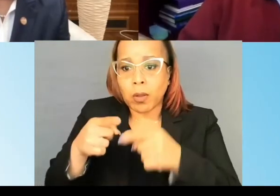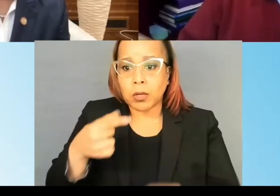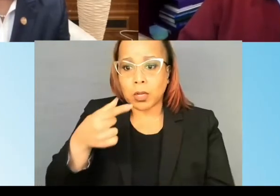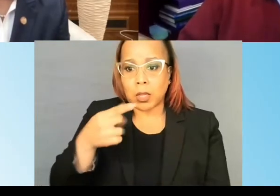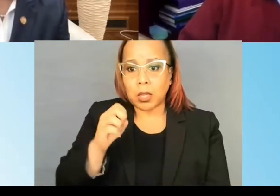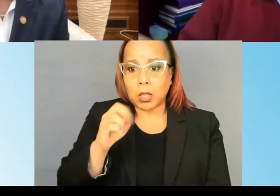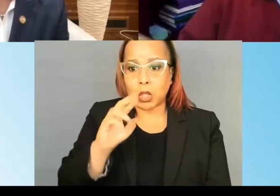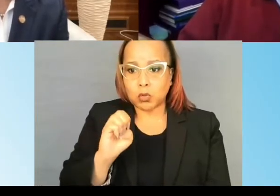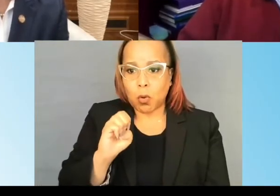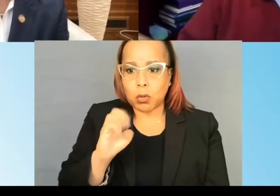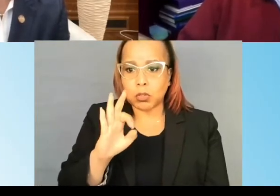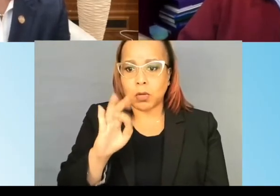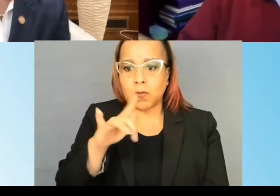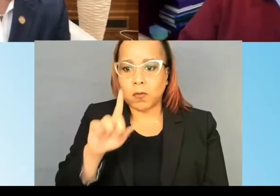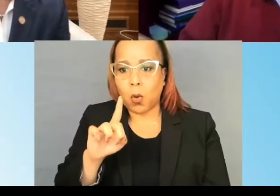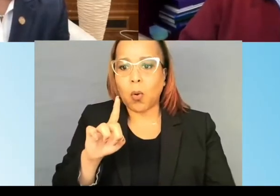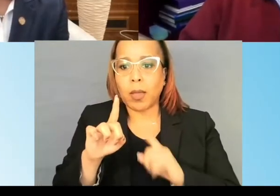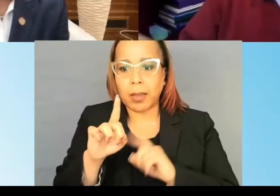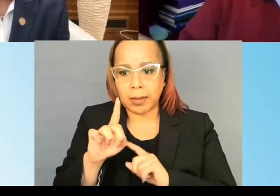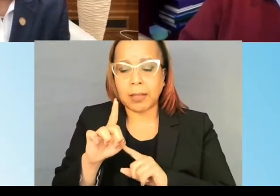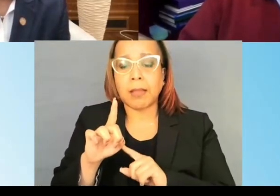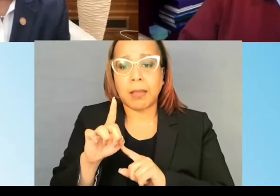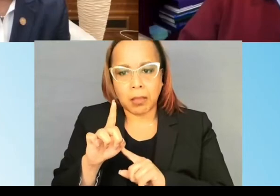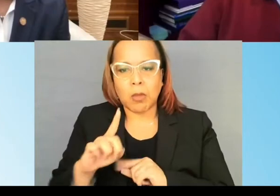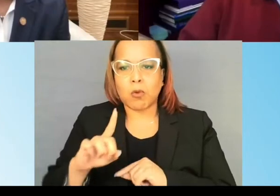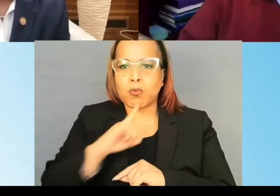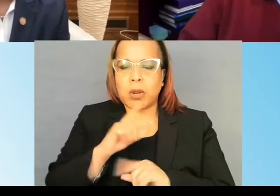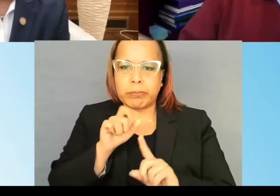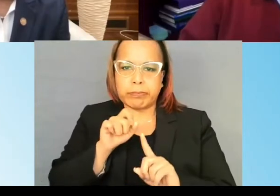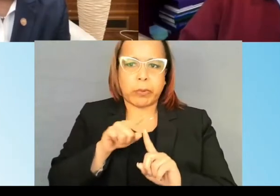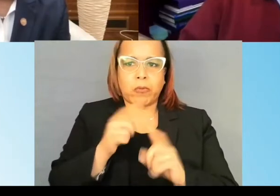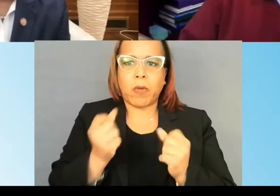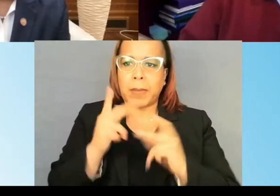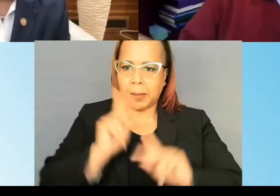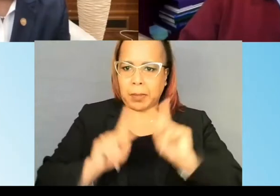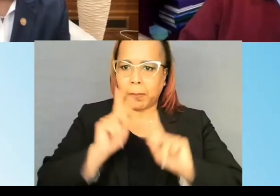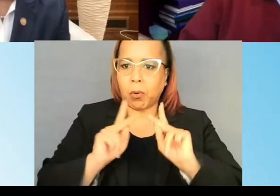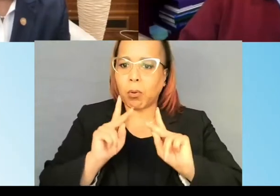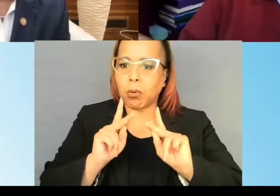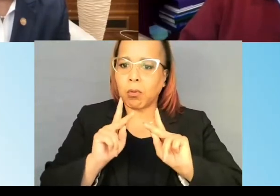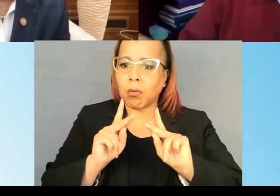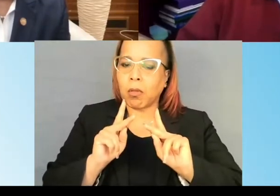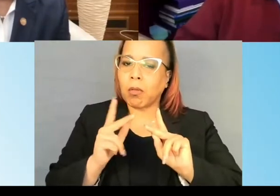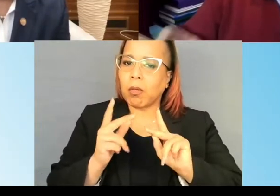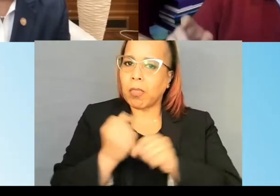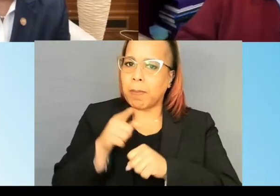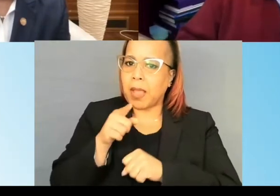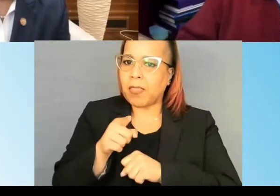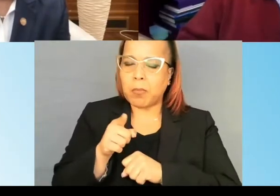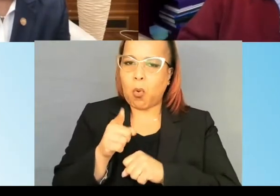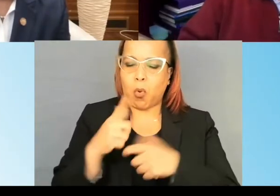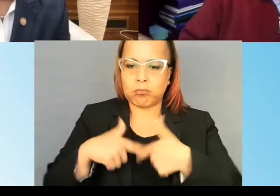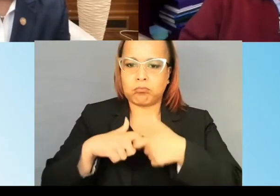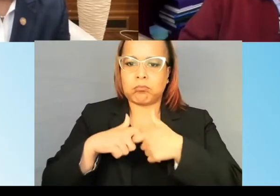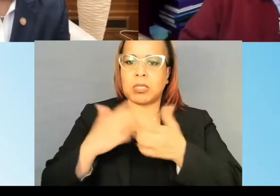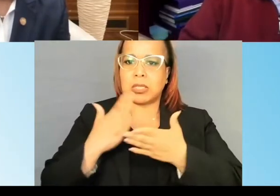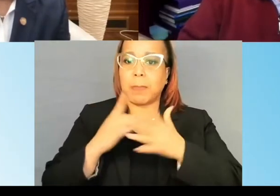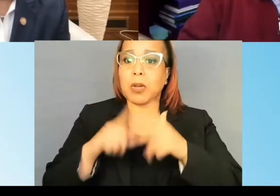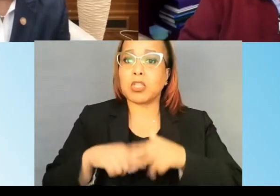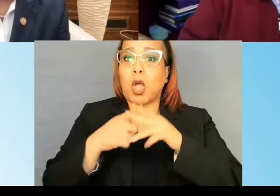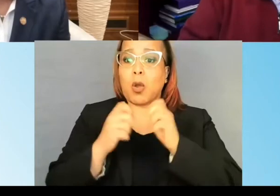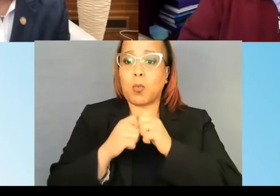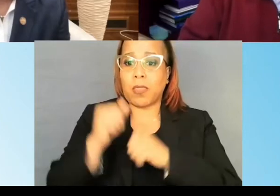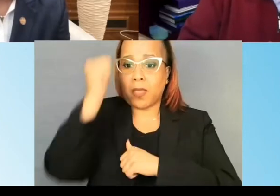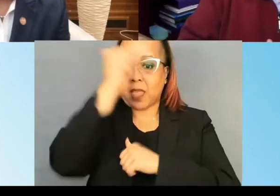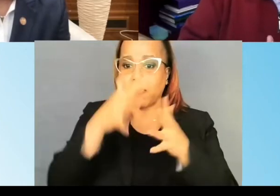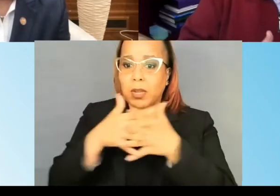was a spark for many people that made them stop. Let's start with the African-American